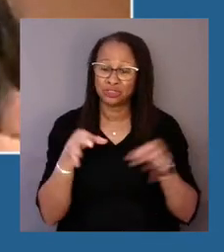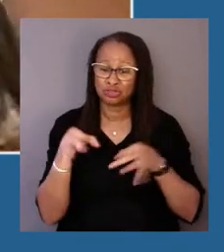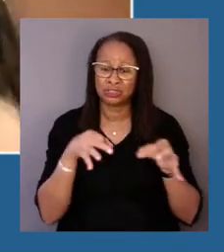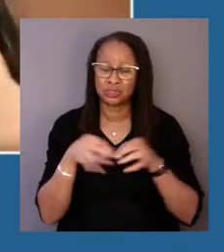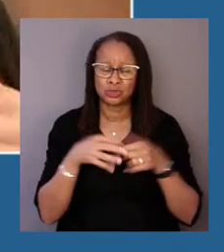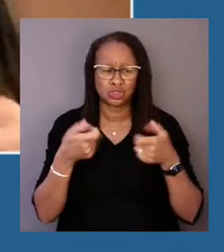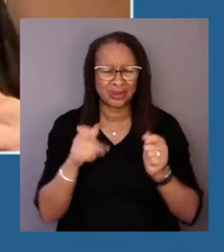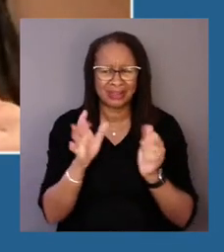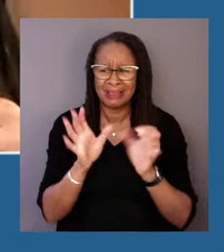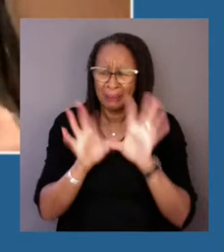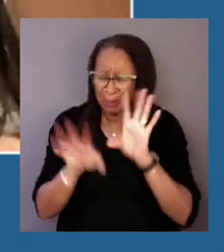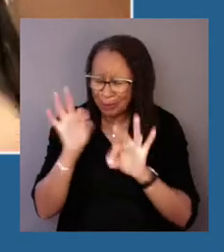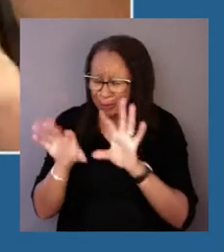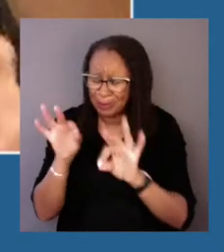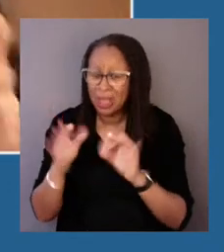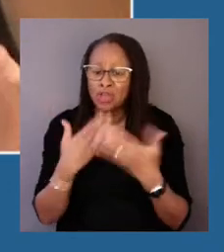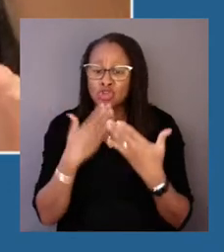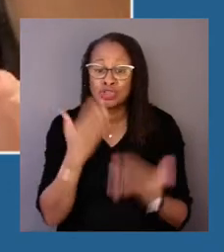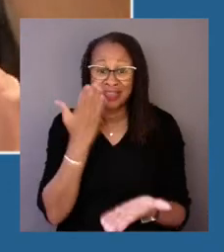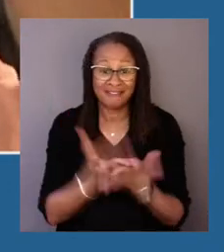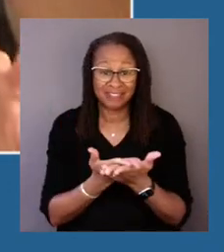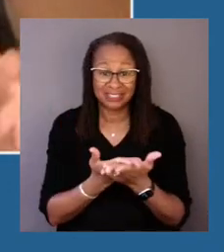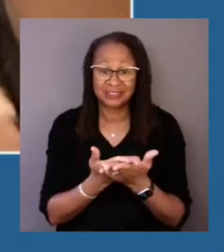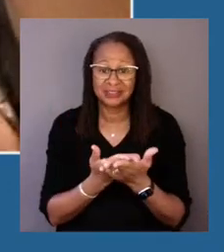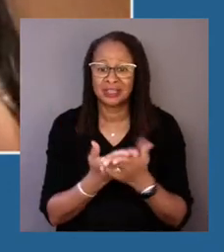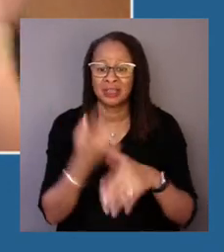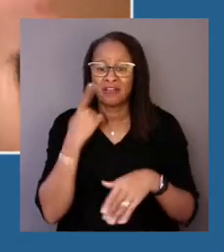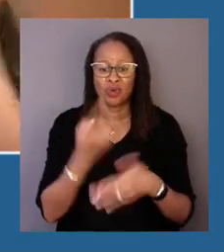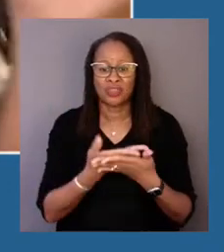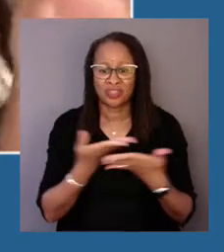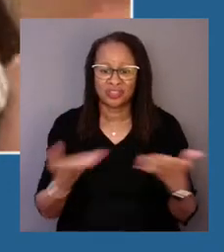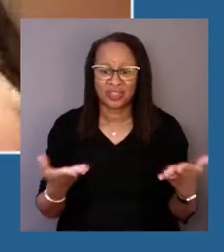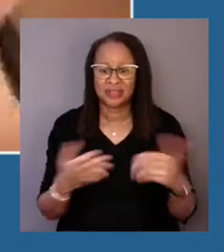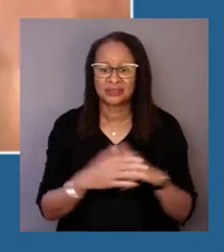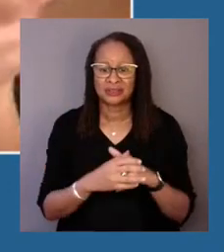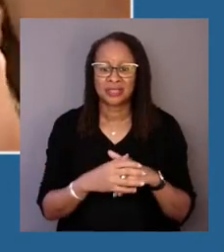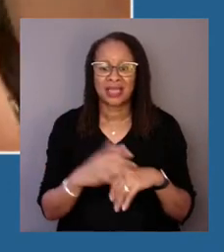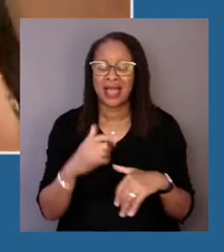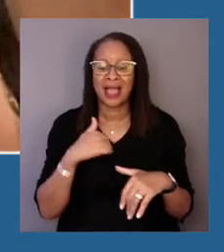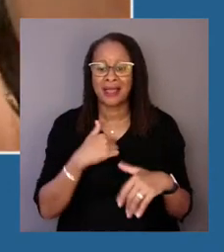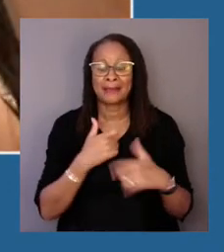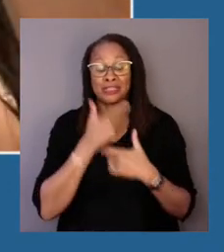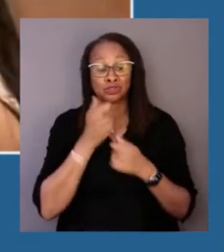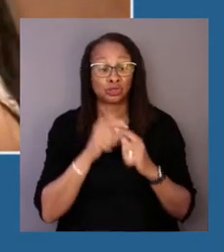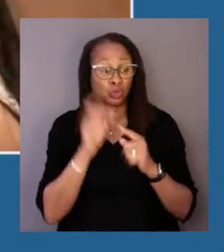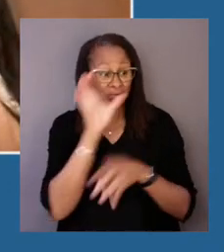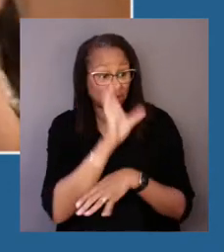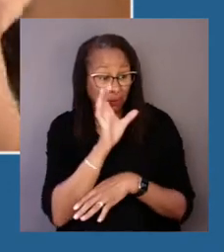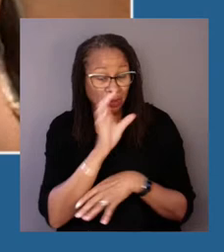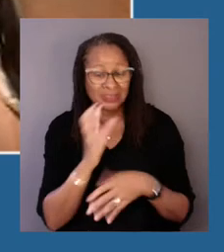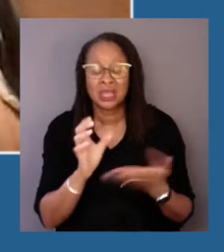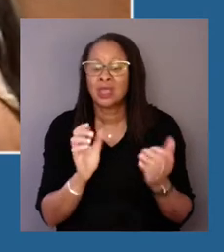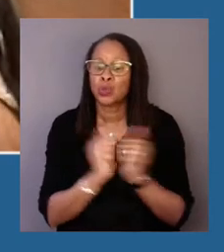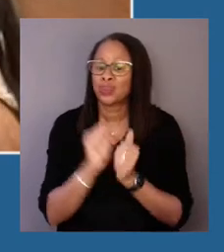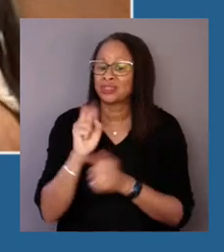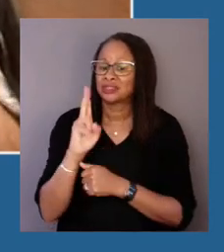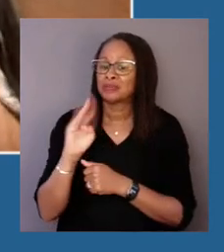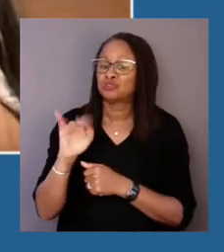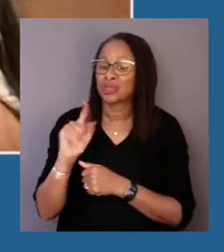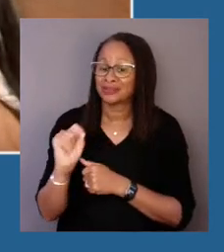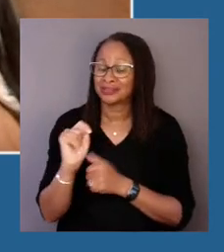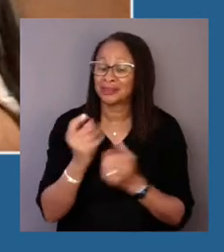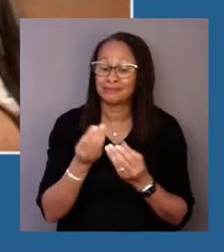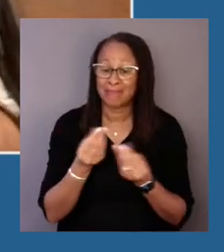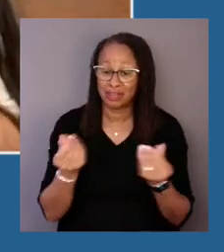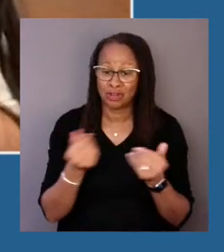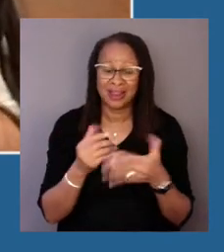find good evidence for the things that I'm interested in exploring subject matter wise. The data just isn't